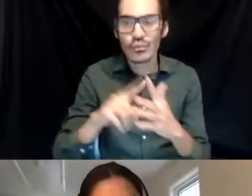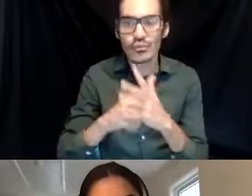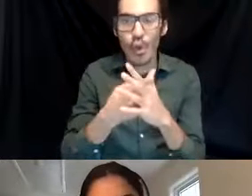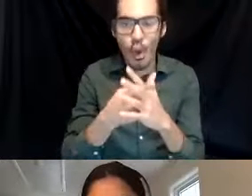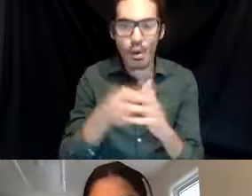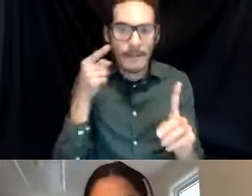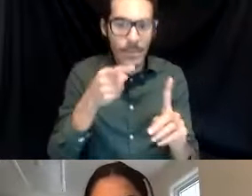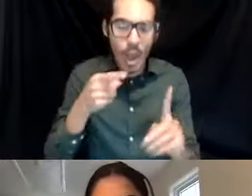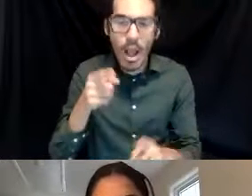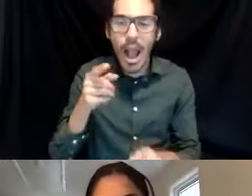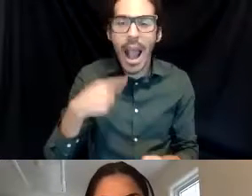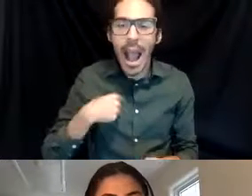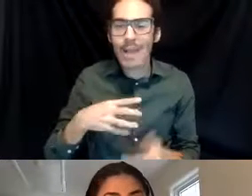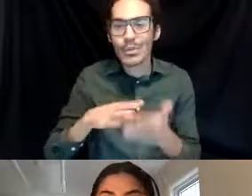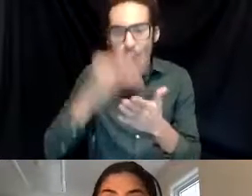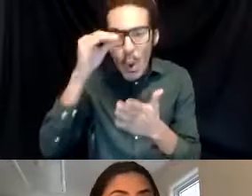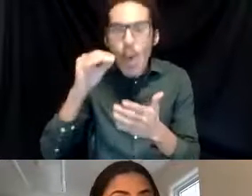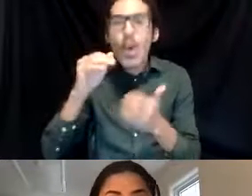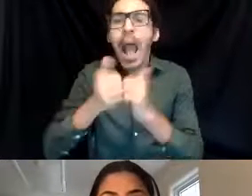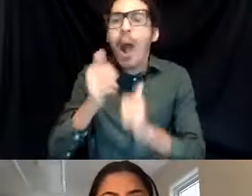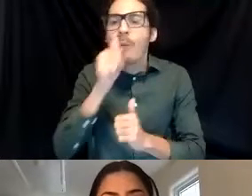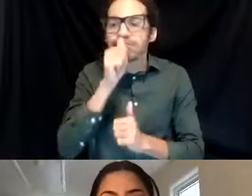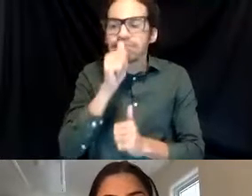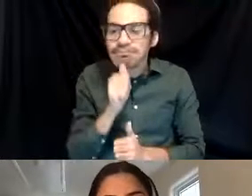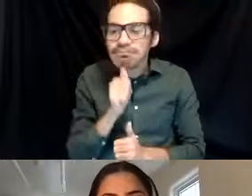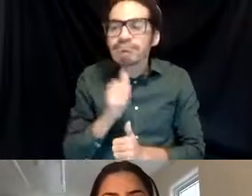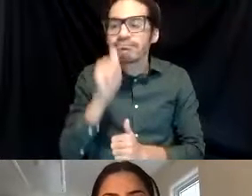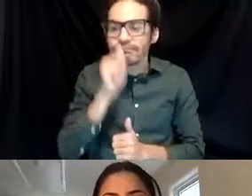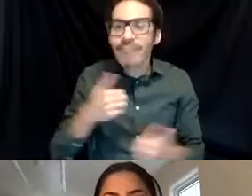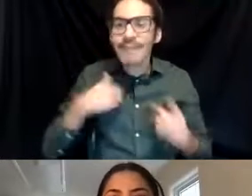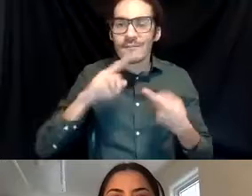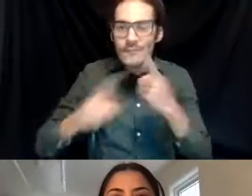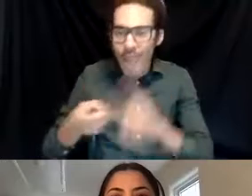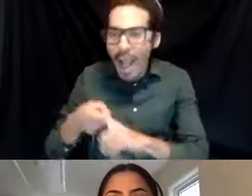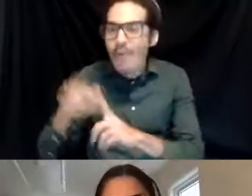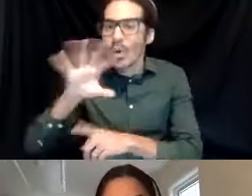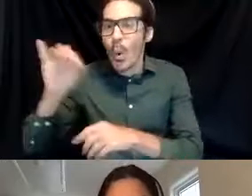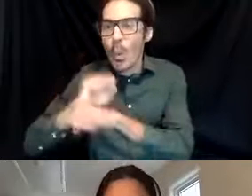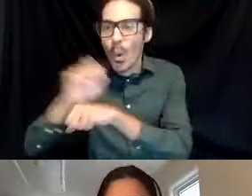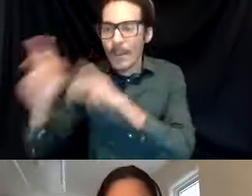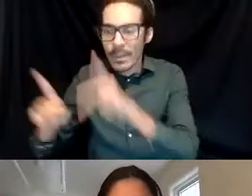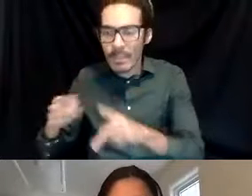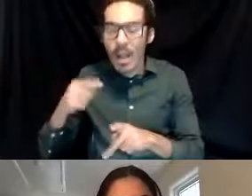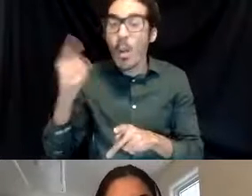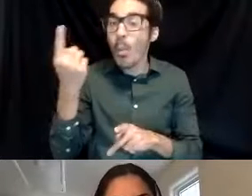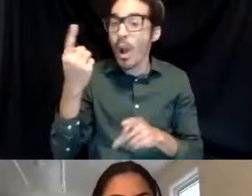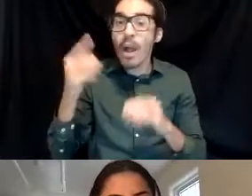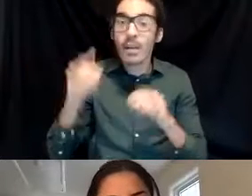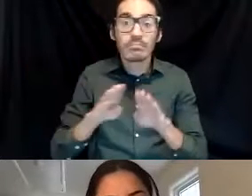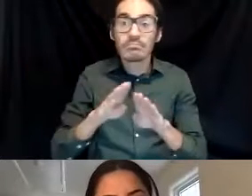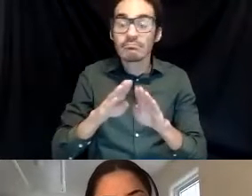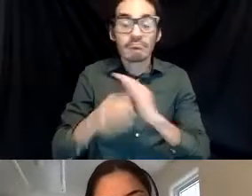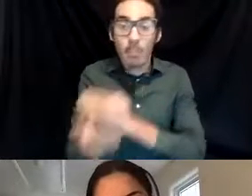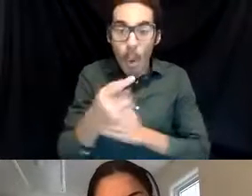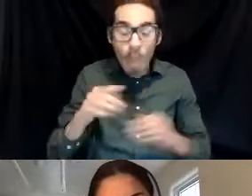how to deal and live through that cold. I had friends, I mean, my colleagues. I remember that one morning when I opened the door to my office, and